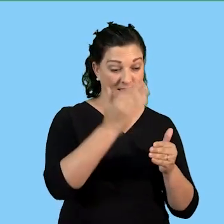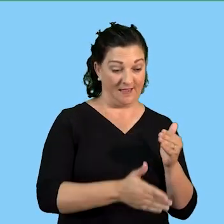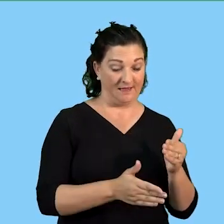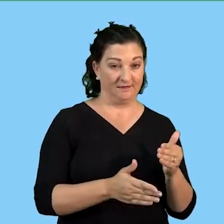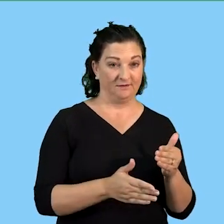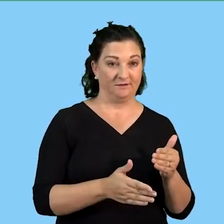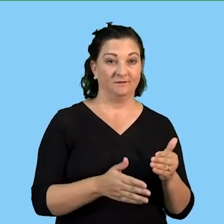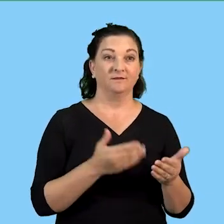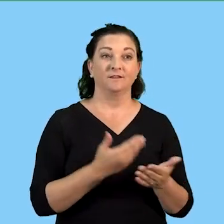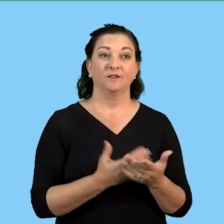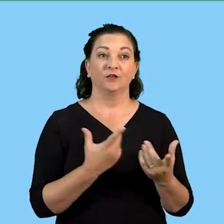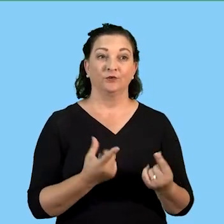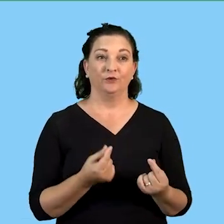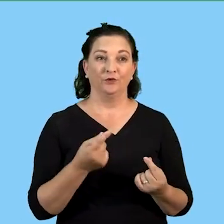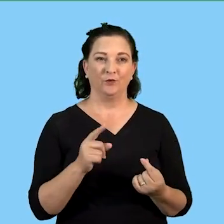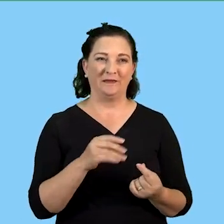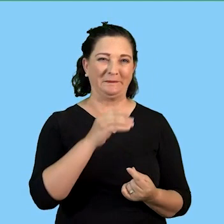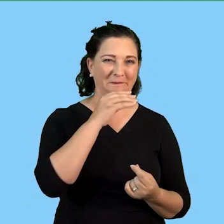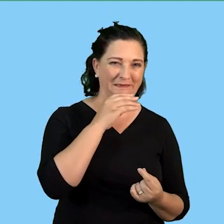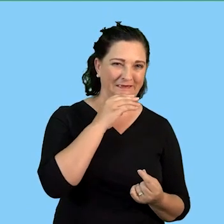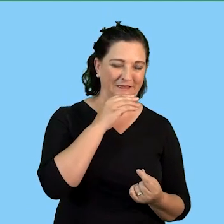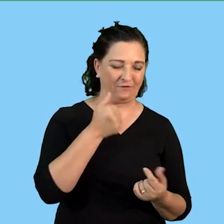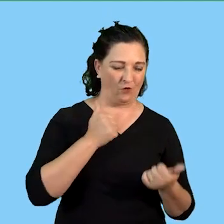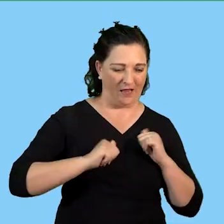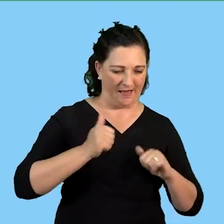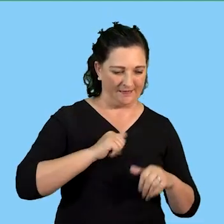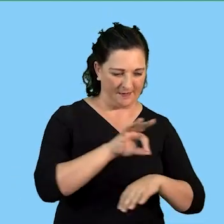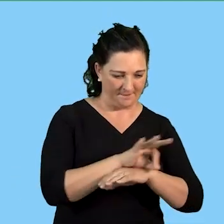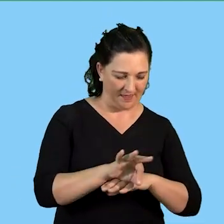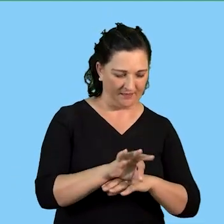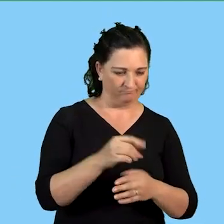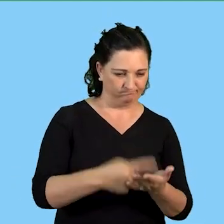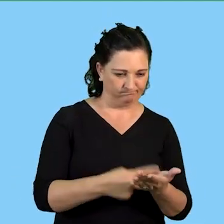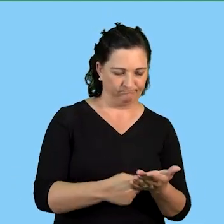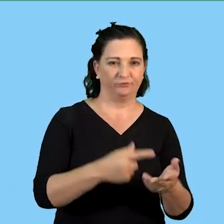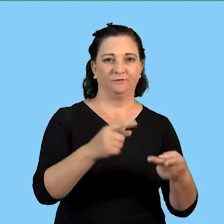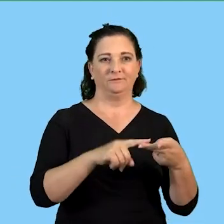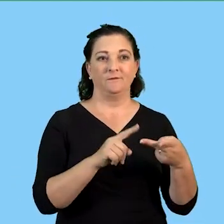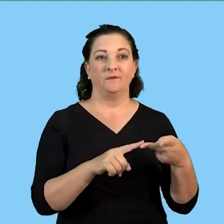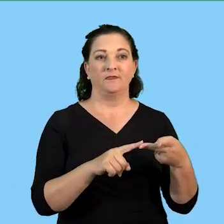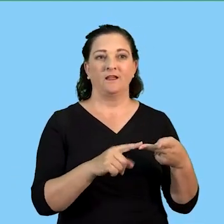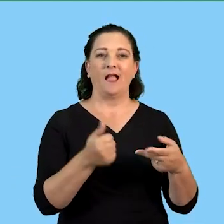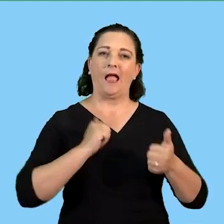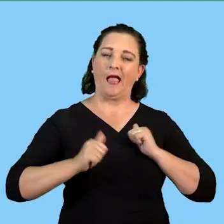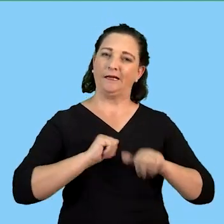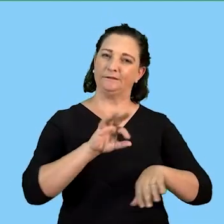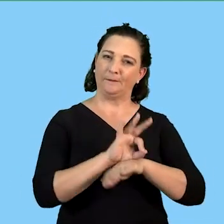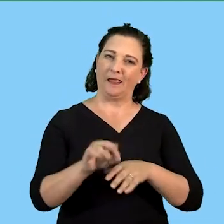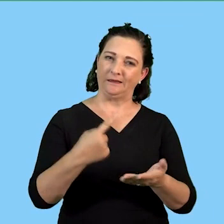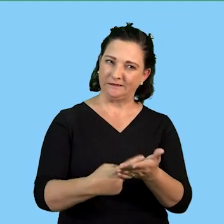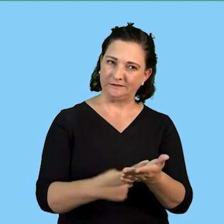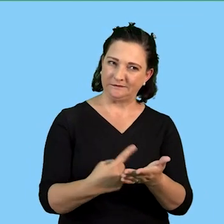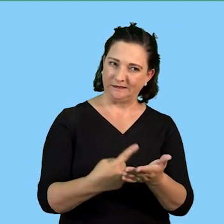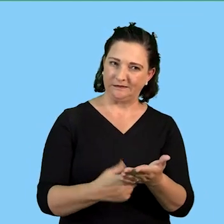of the lesson, you will be able to elaborate on the meaning of an action plan, discuss the importance of